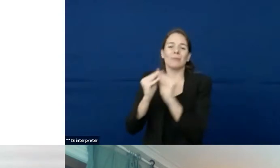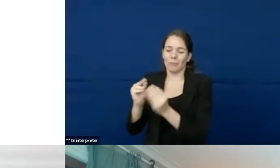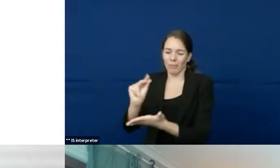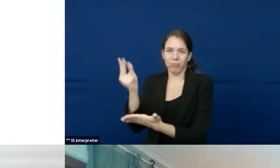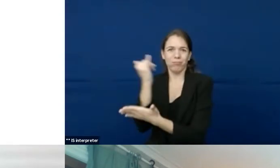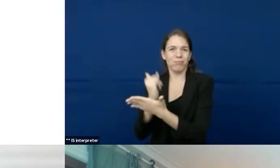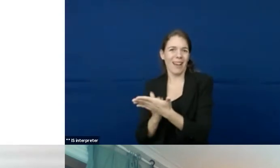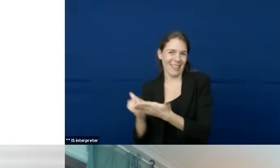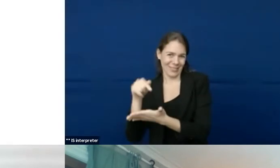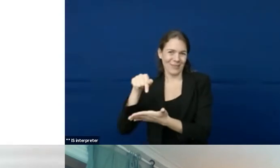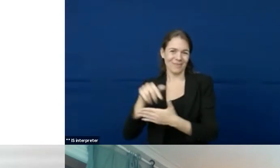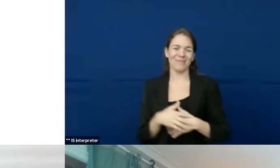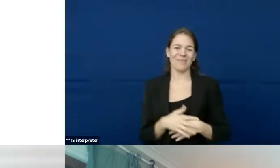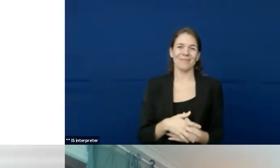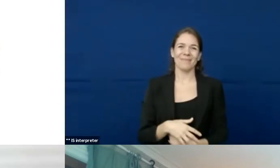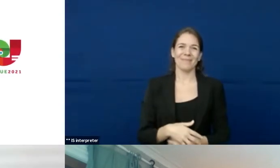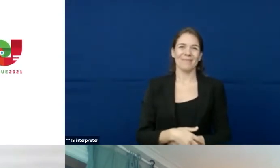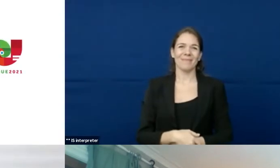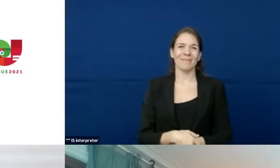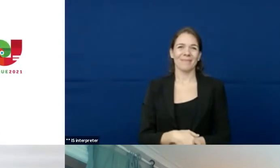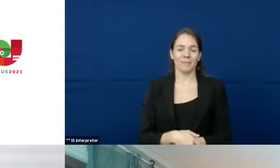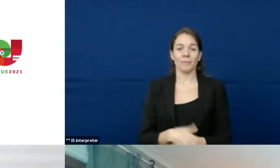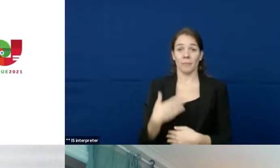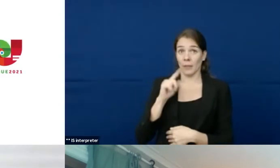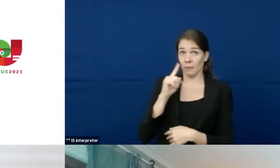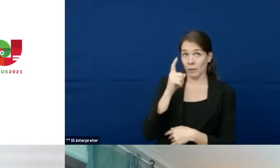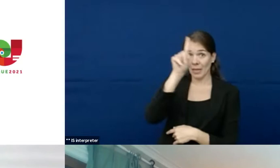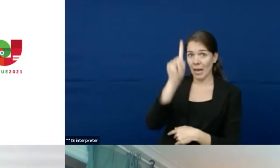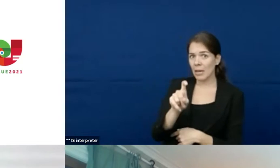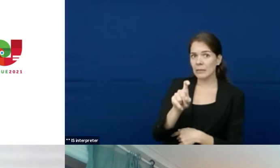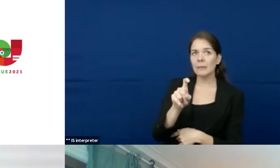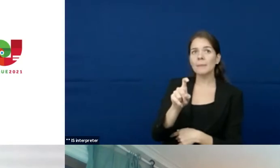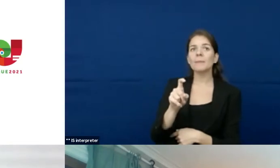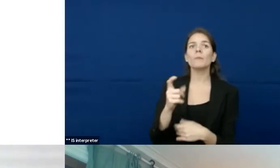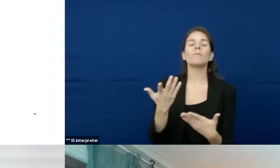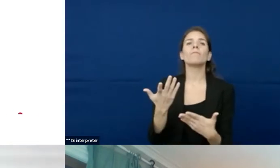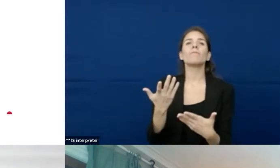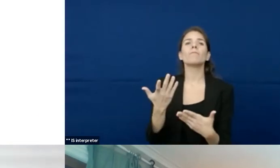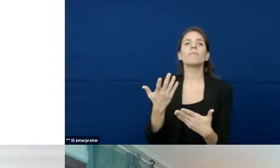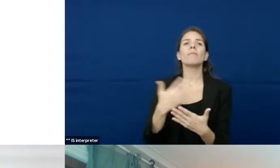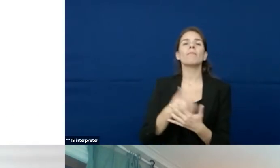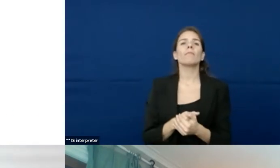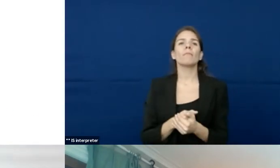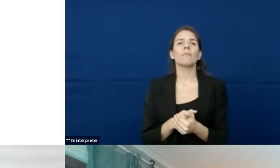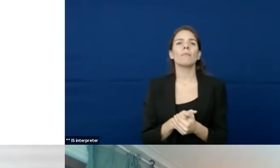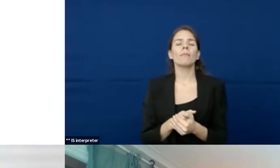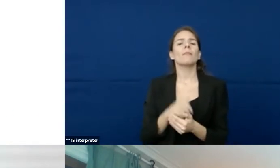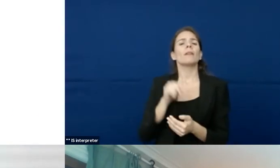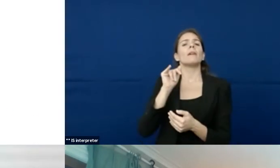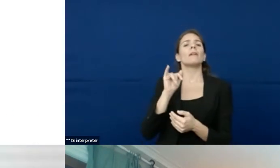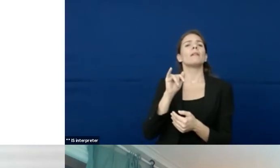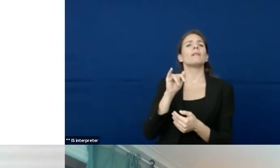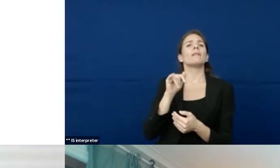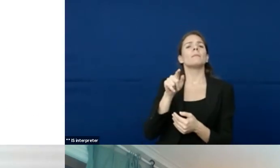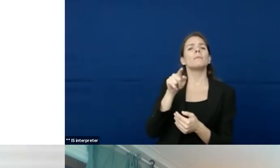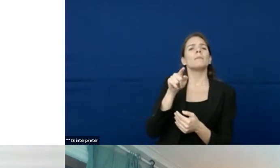women require interventions to check all that apply to multiple choice. A, transform harmful and